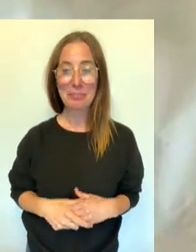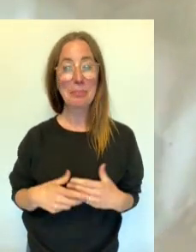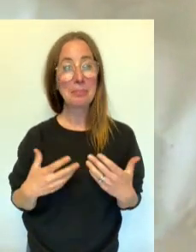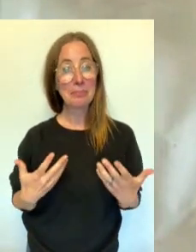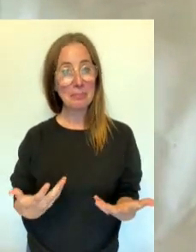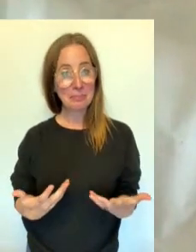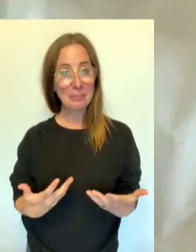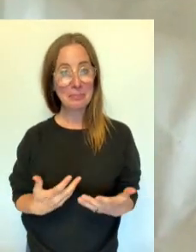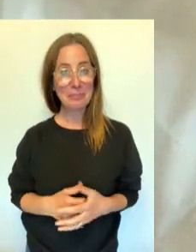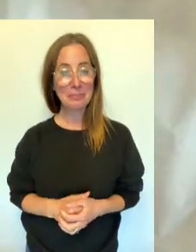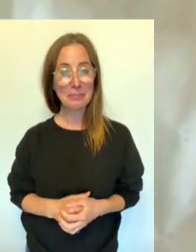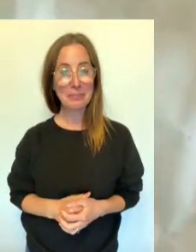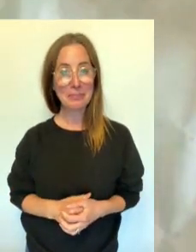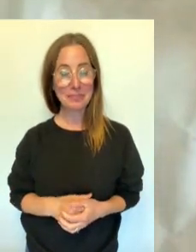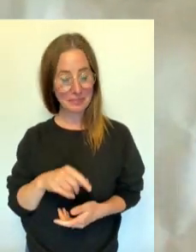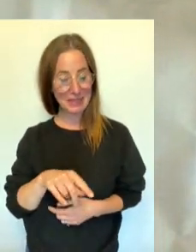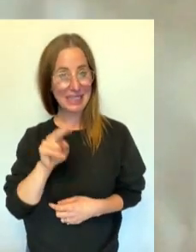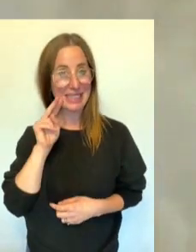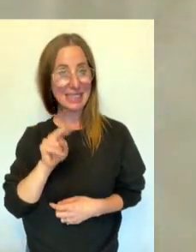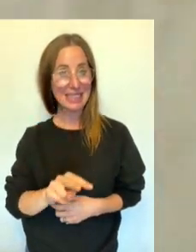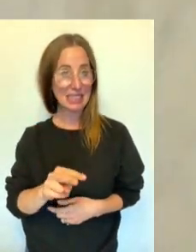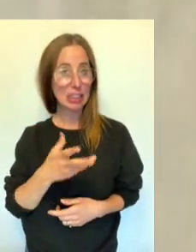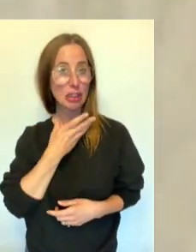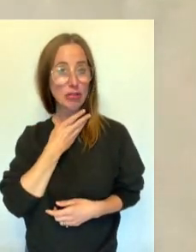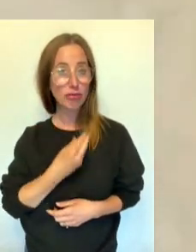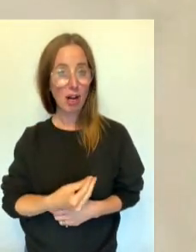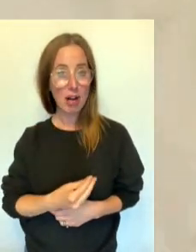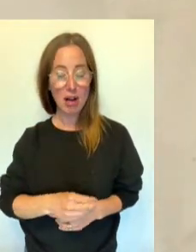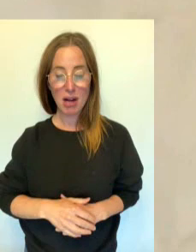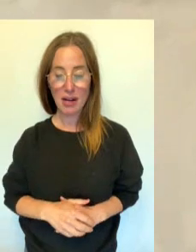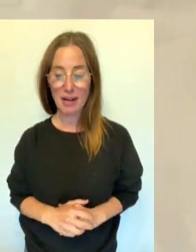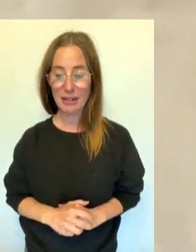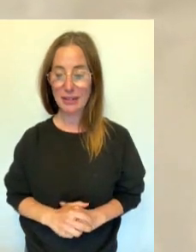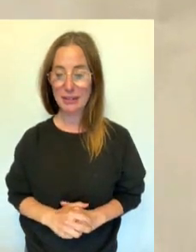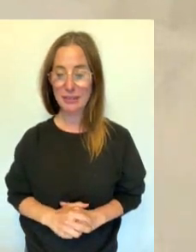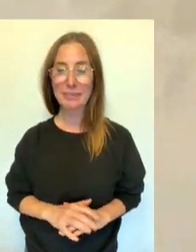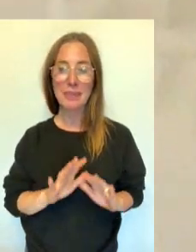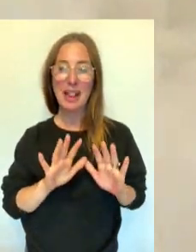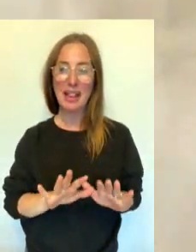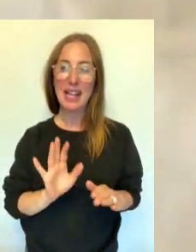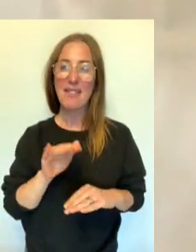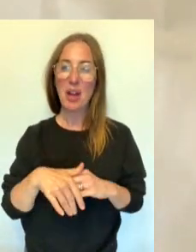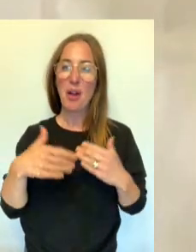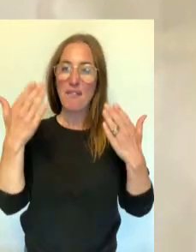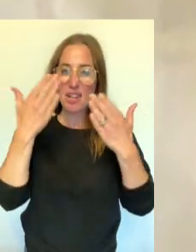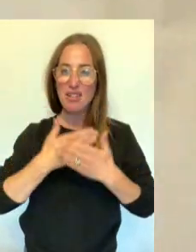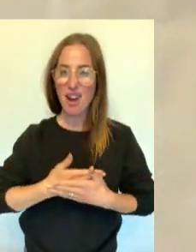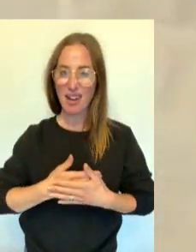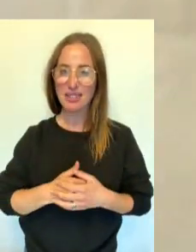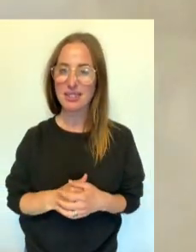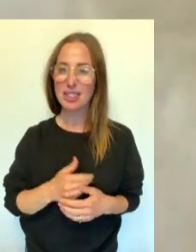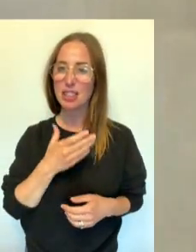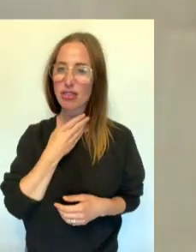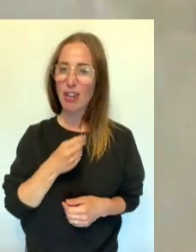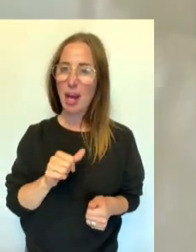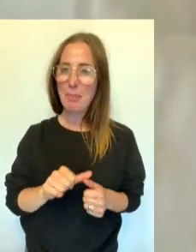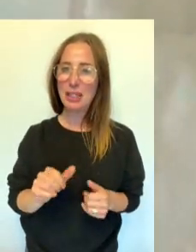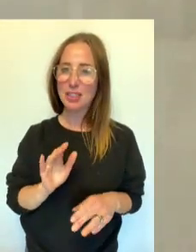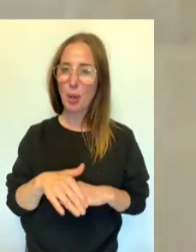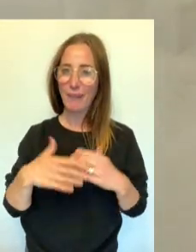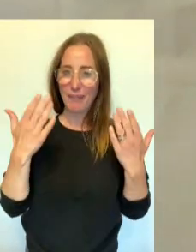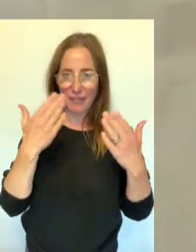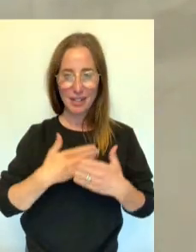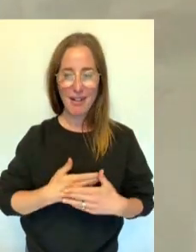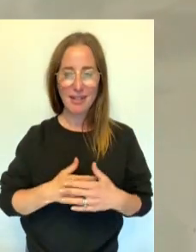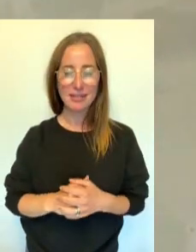Okay, so I've let the stone dry overnight and that's worked really well. What